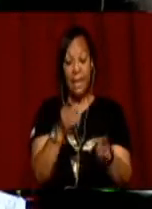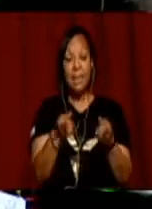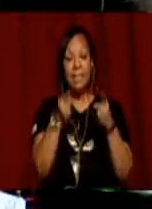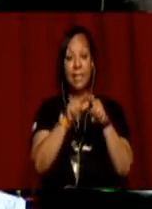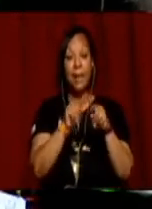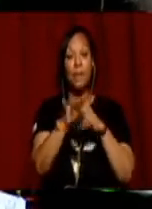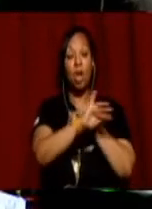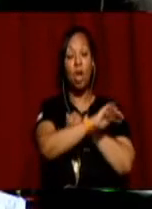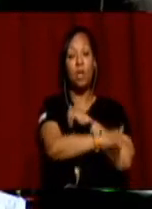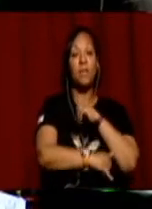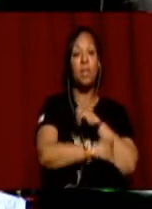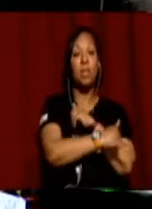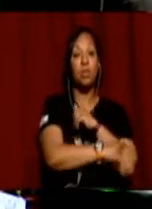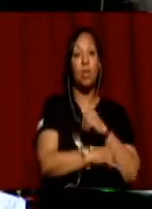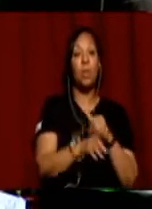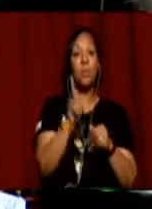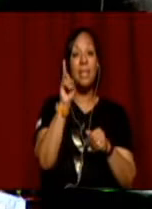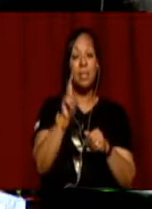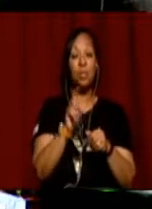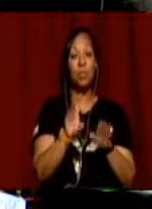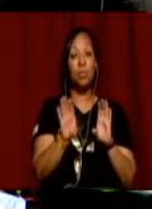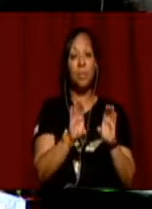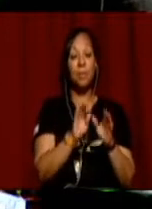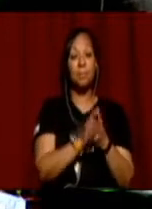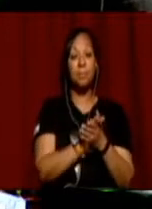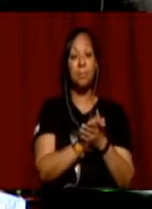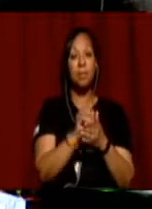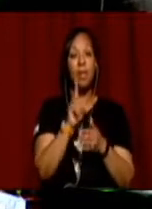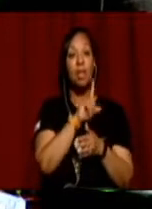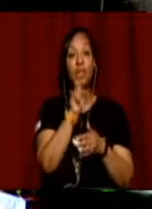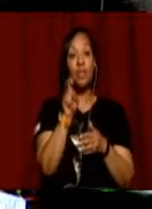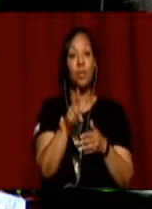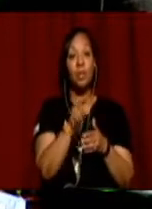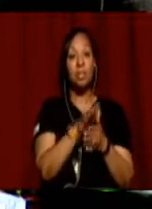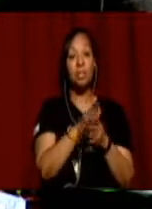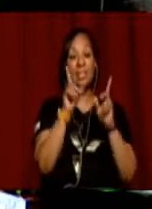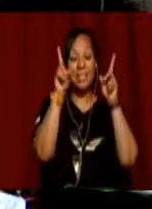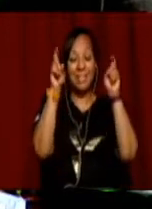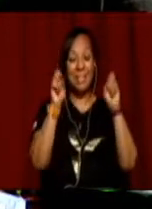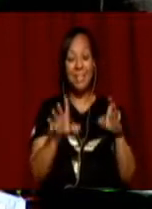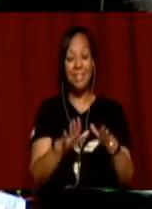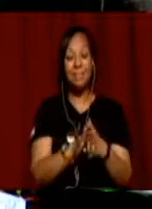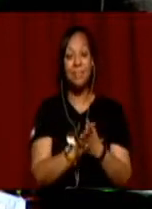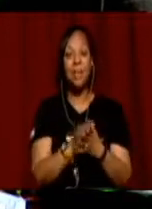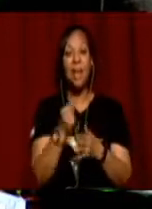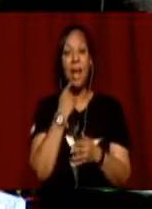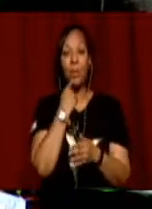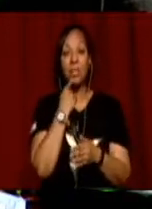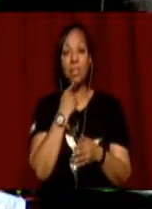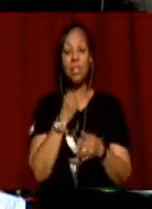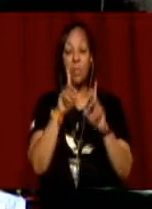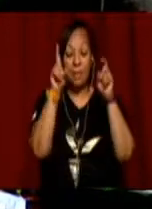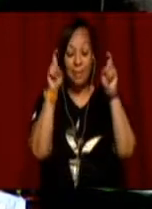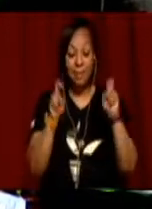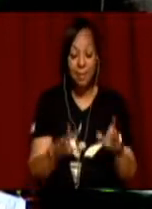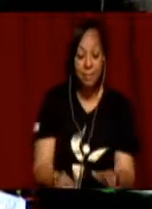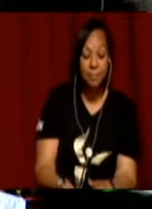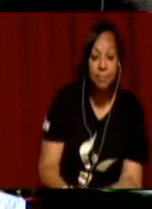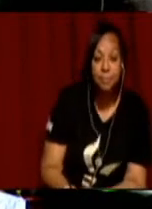country, and we must do something about it. Let me ask you one more question before I get to testing. I want to talk to you all about testing.